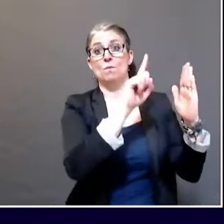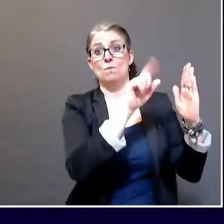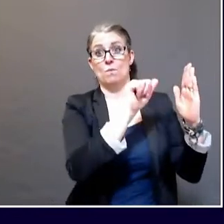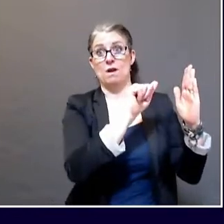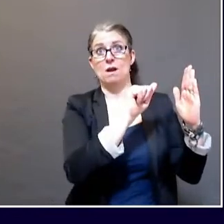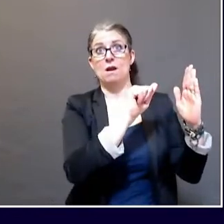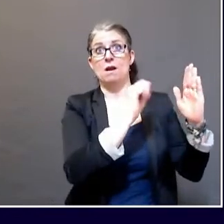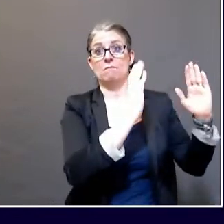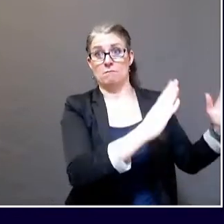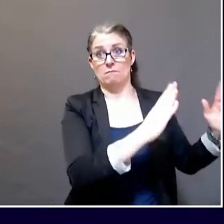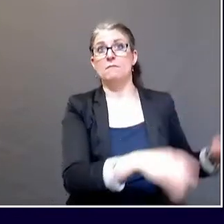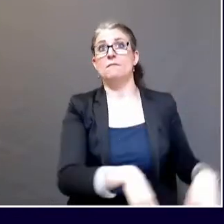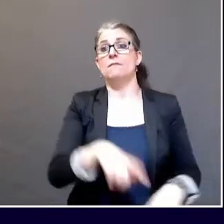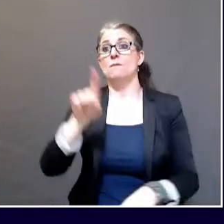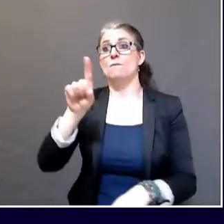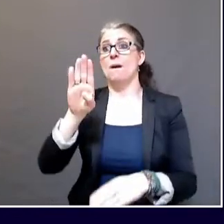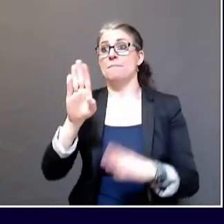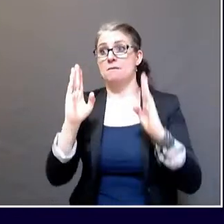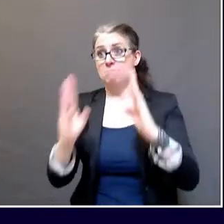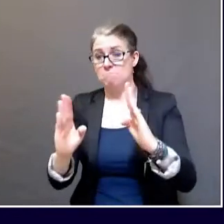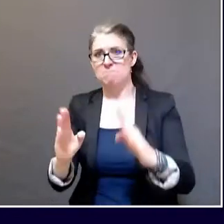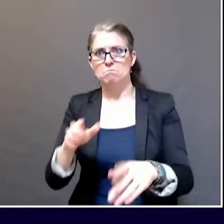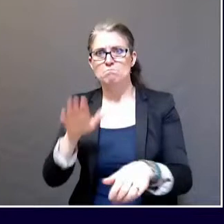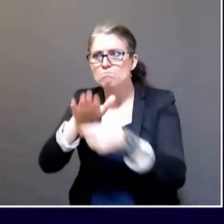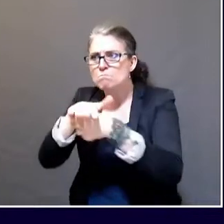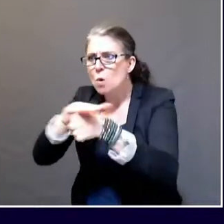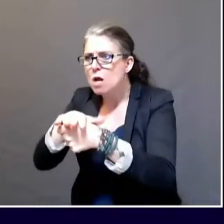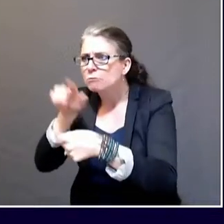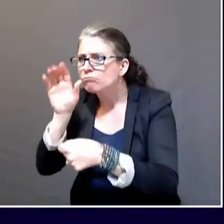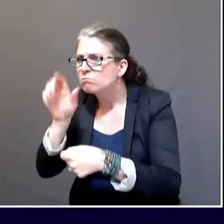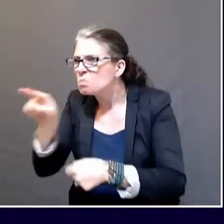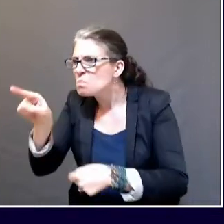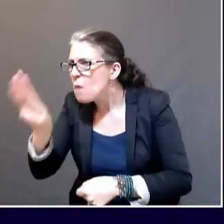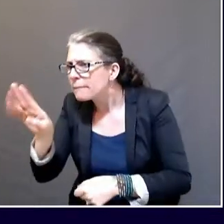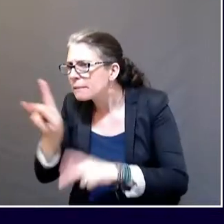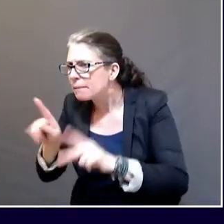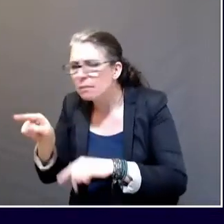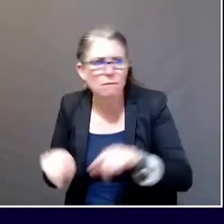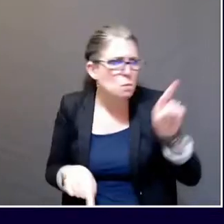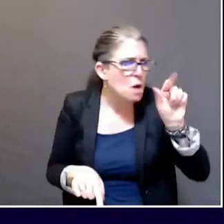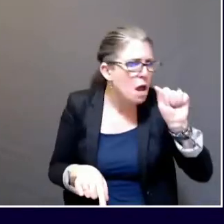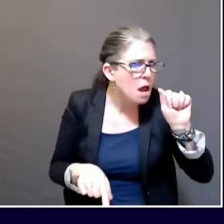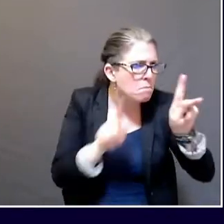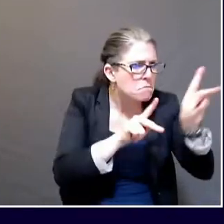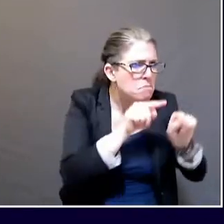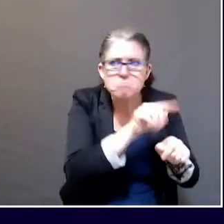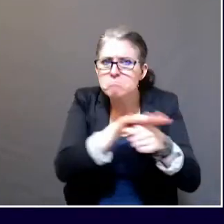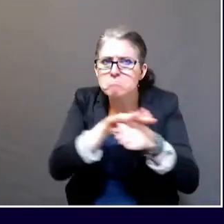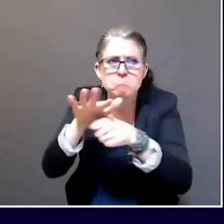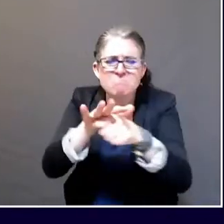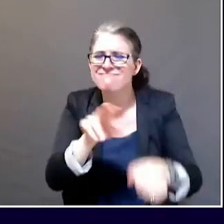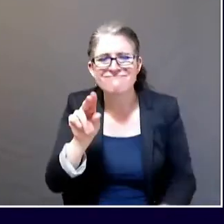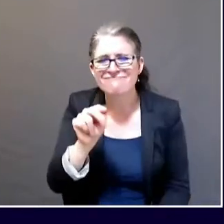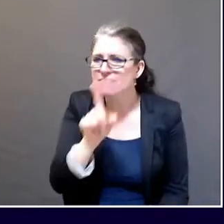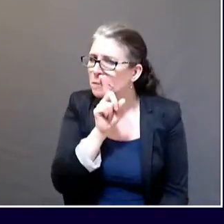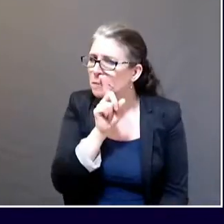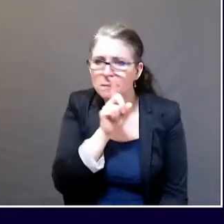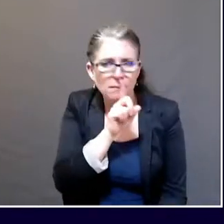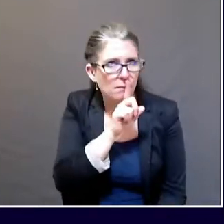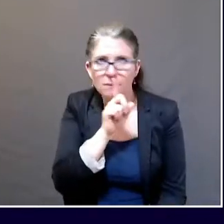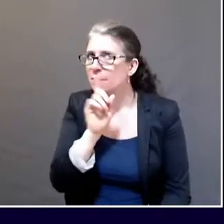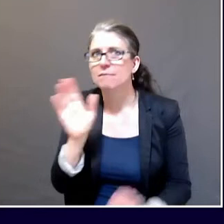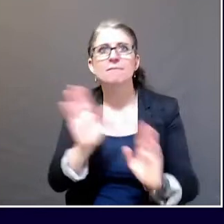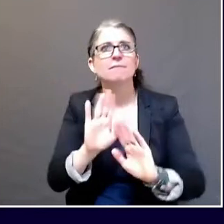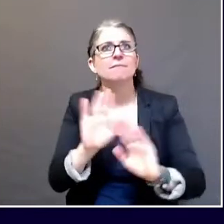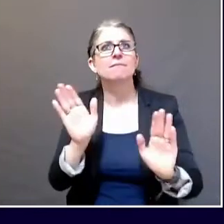providers, be they outpatient clinics or hospitals, are able to do both. There are some providers now that have started opening up